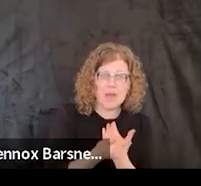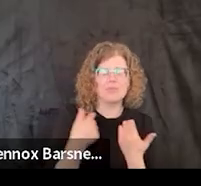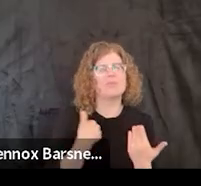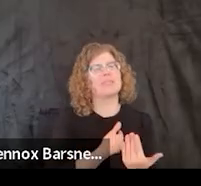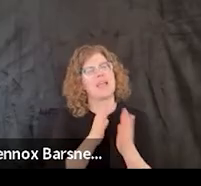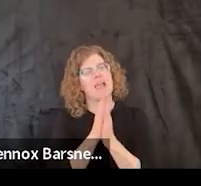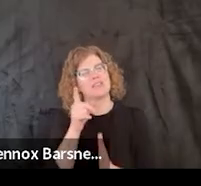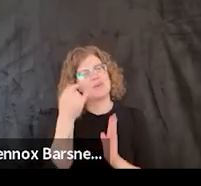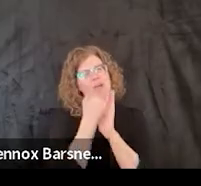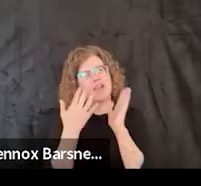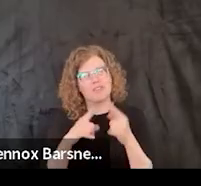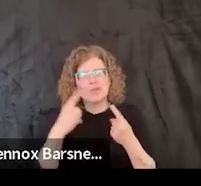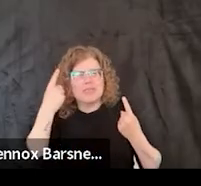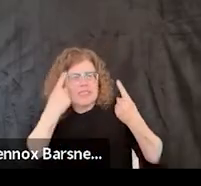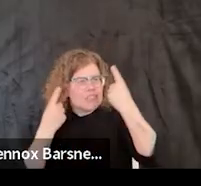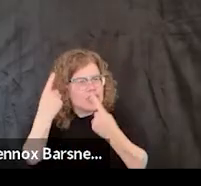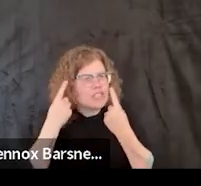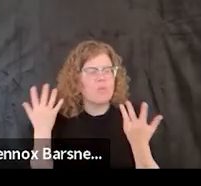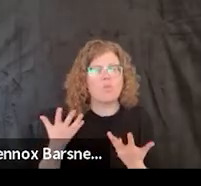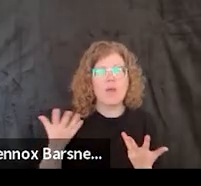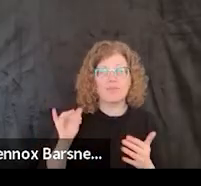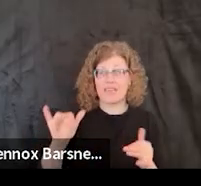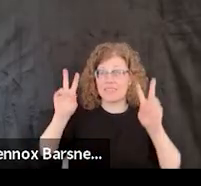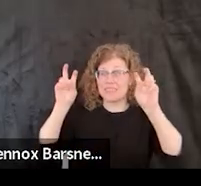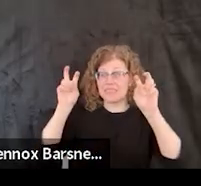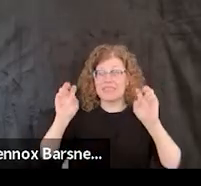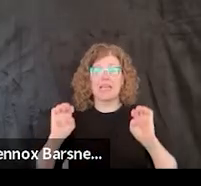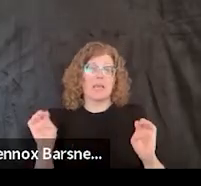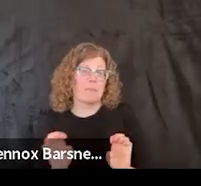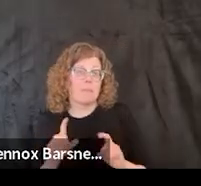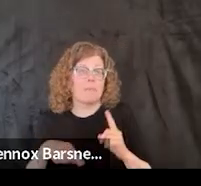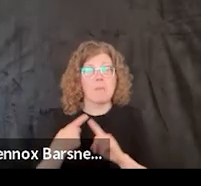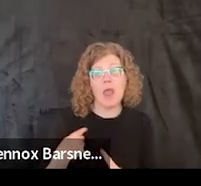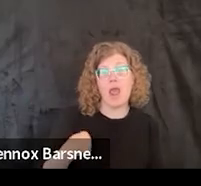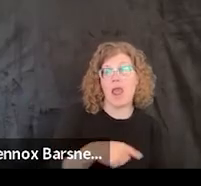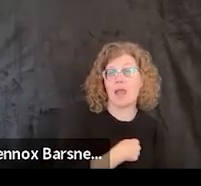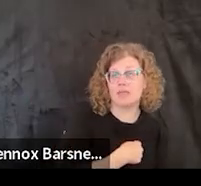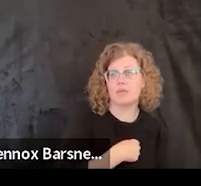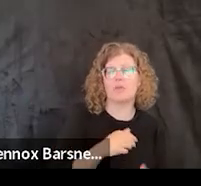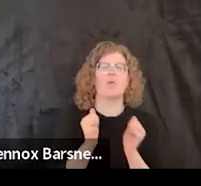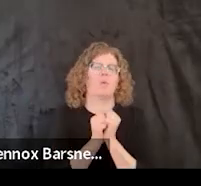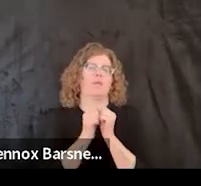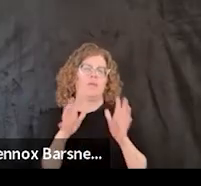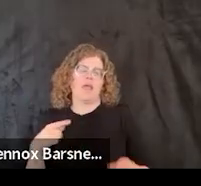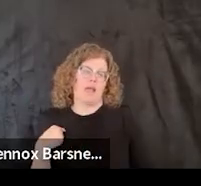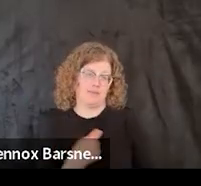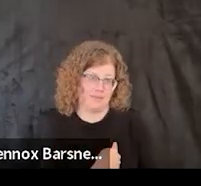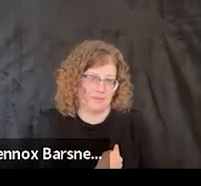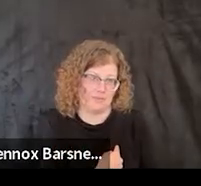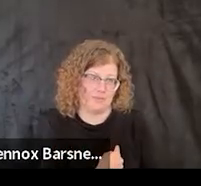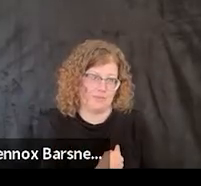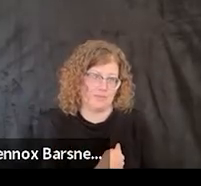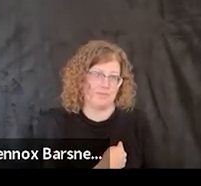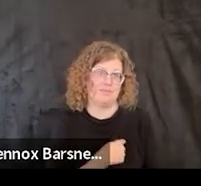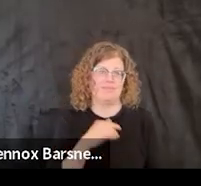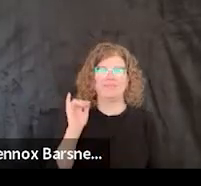concepts like nothing about us without us, a concept and value that has been around for a very long time